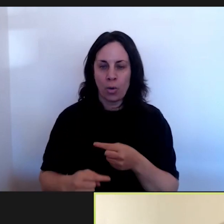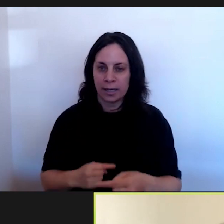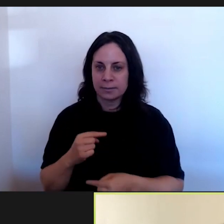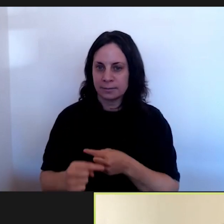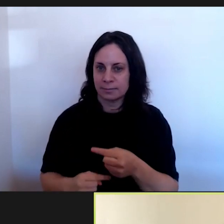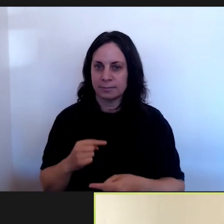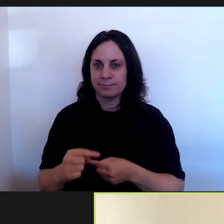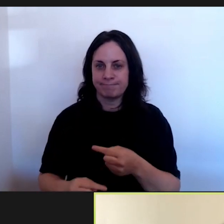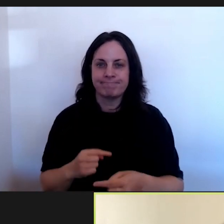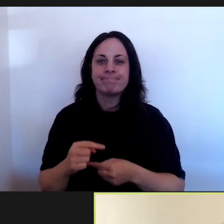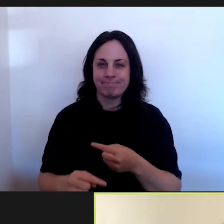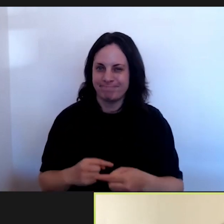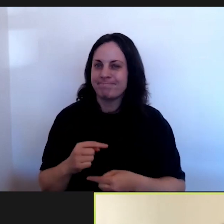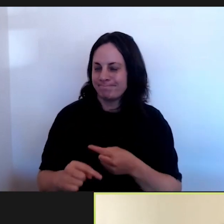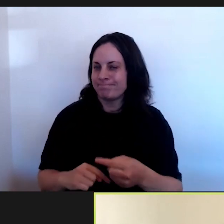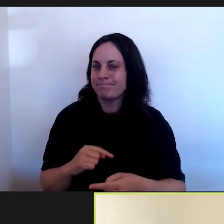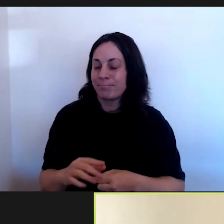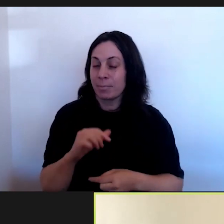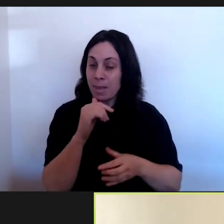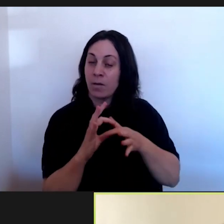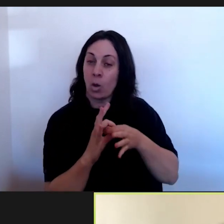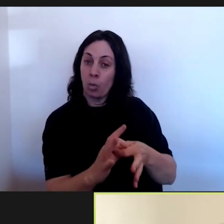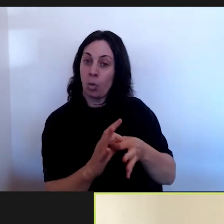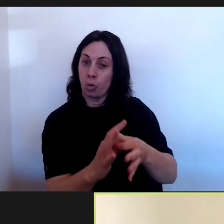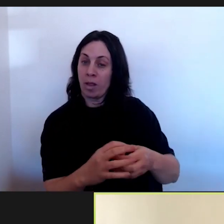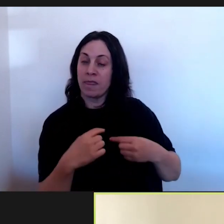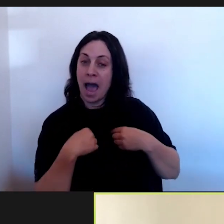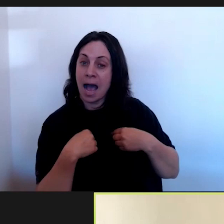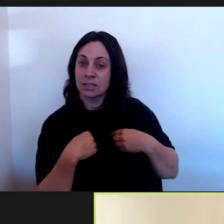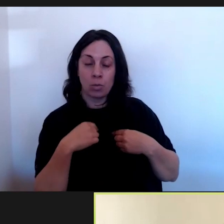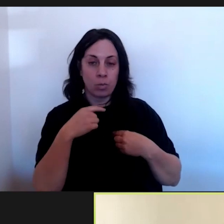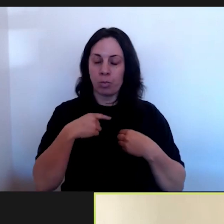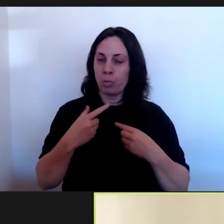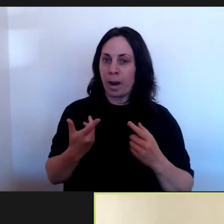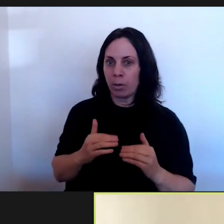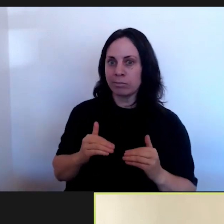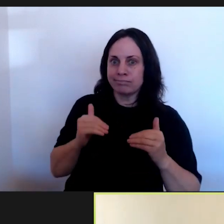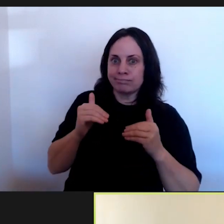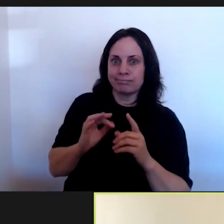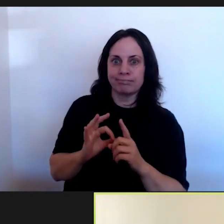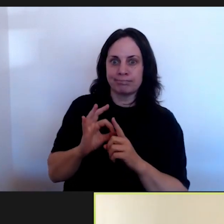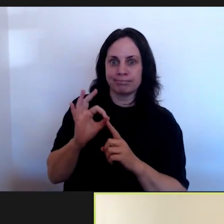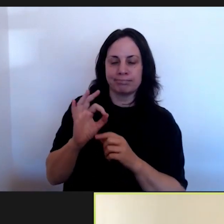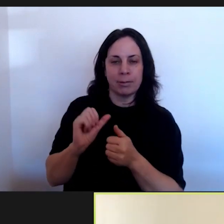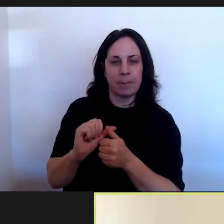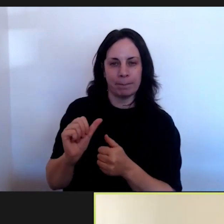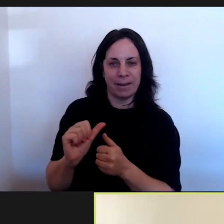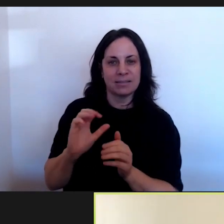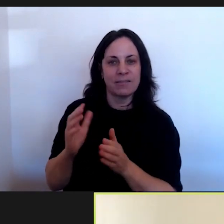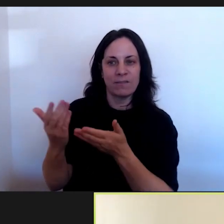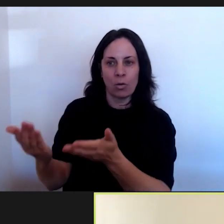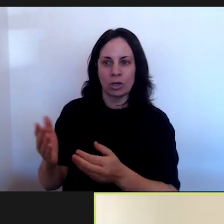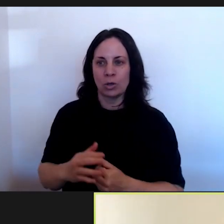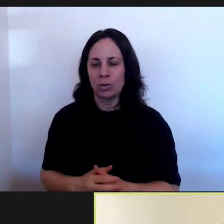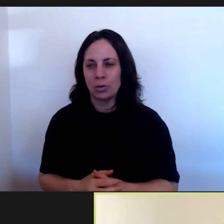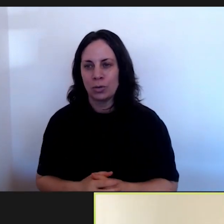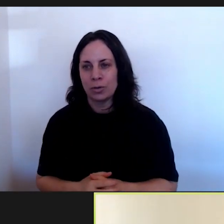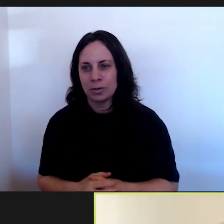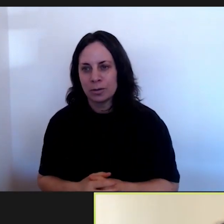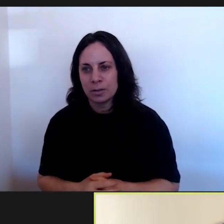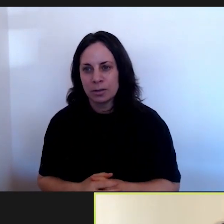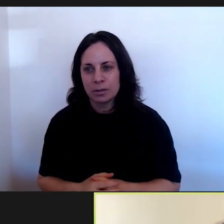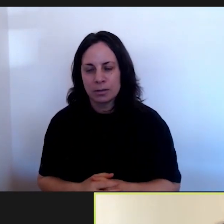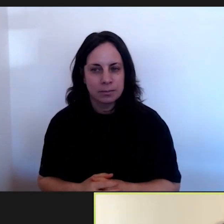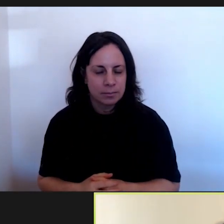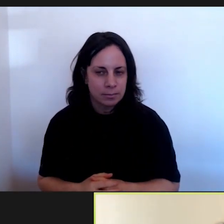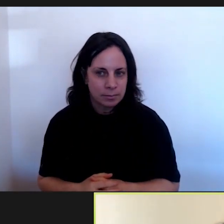you. If you do work with us, we will only do something better. The very simple thing in New Zealand, when we read, again, I have to say this, when we read